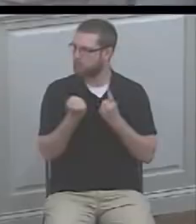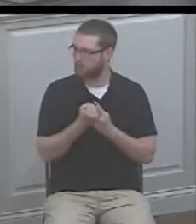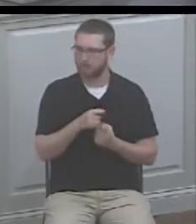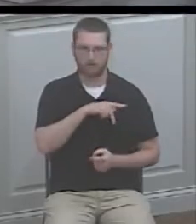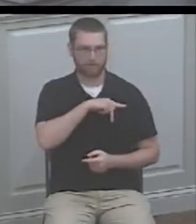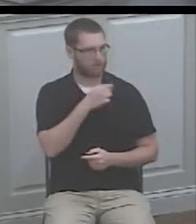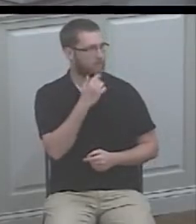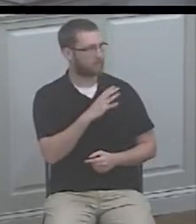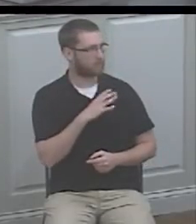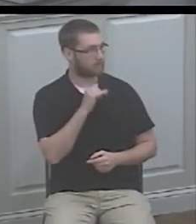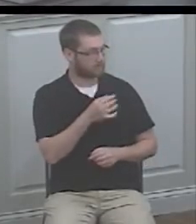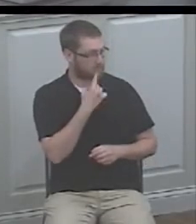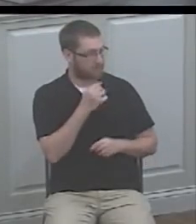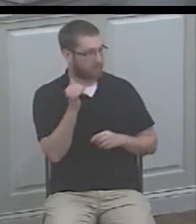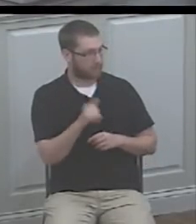to assume that